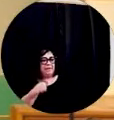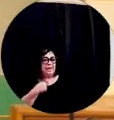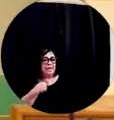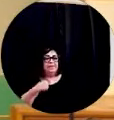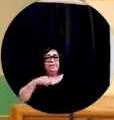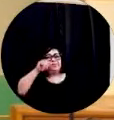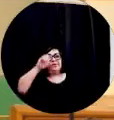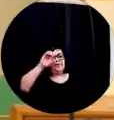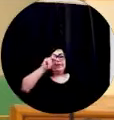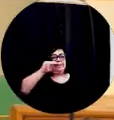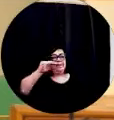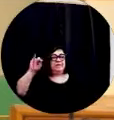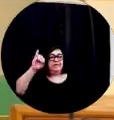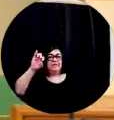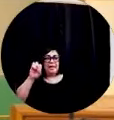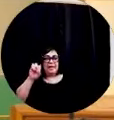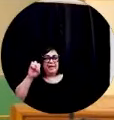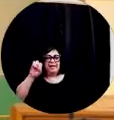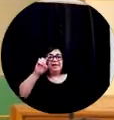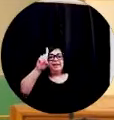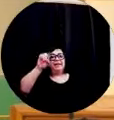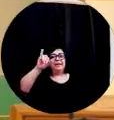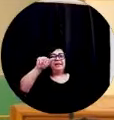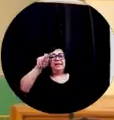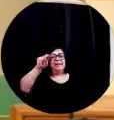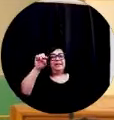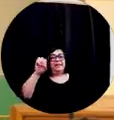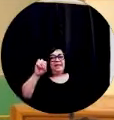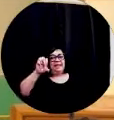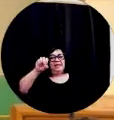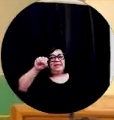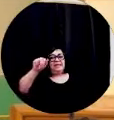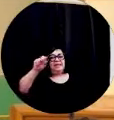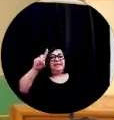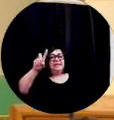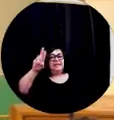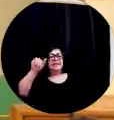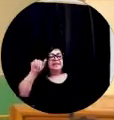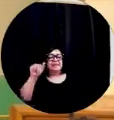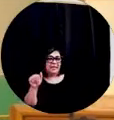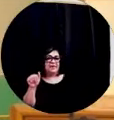and Diane and Sandra Sykes.